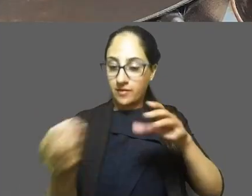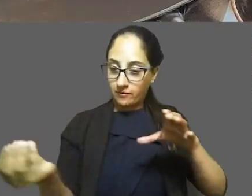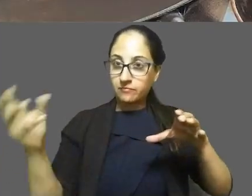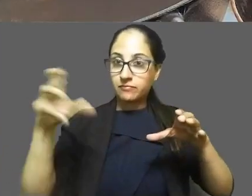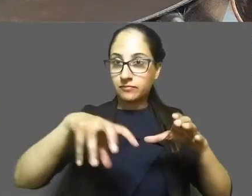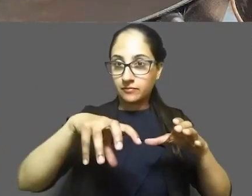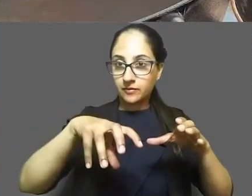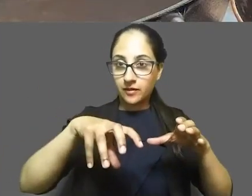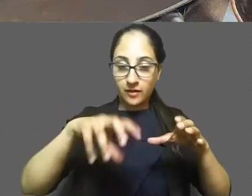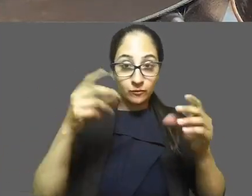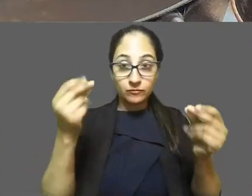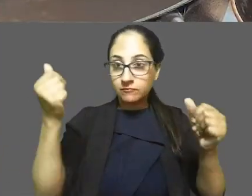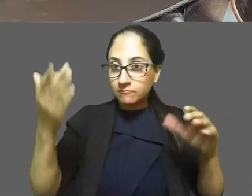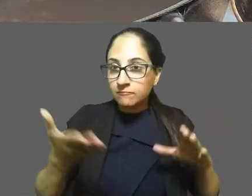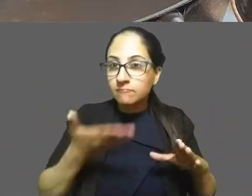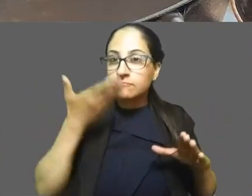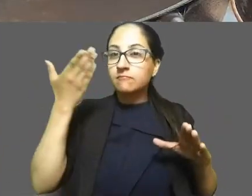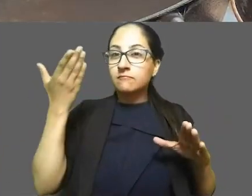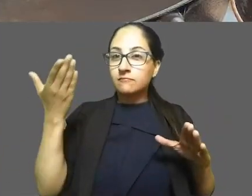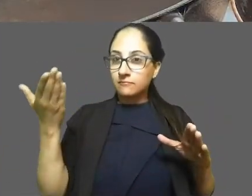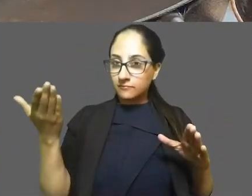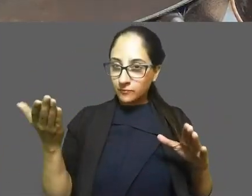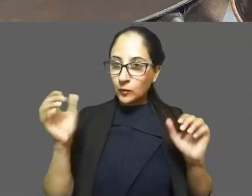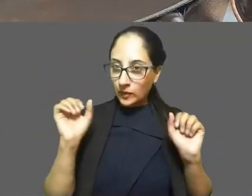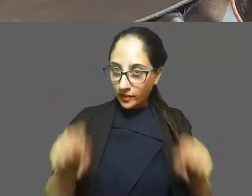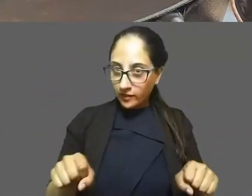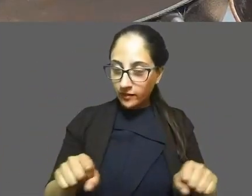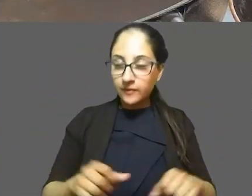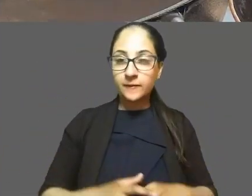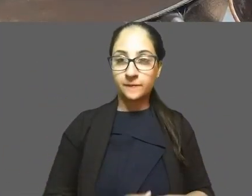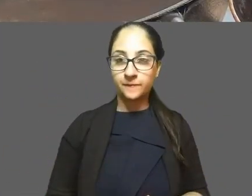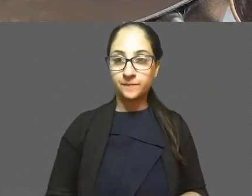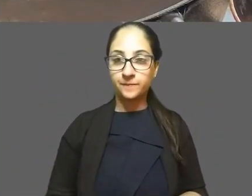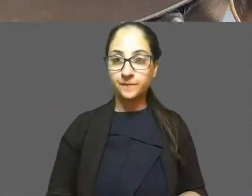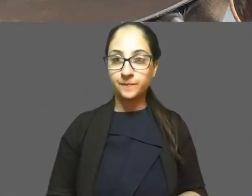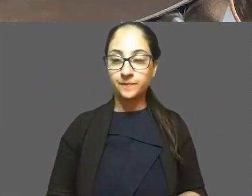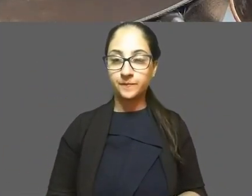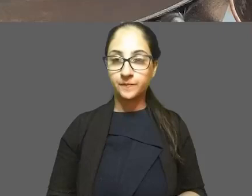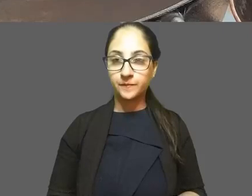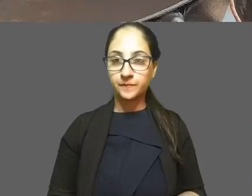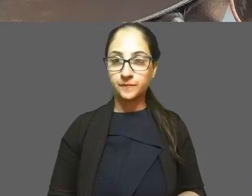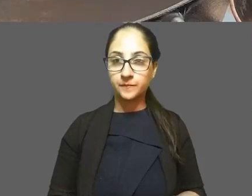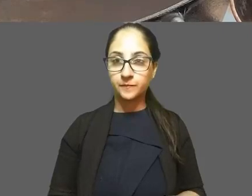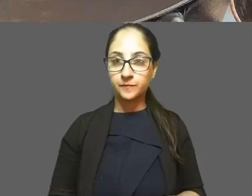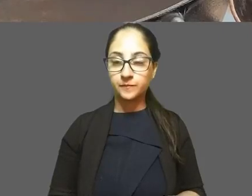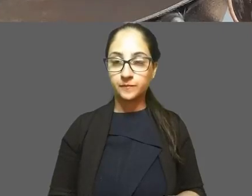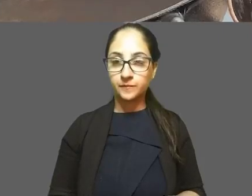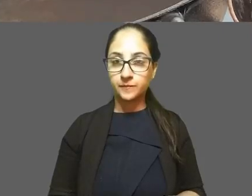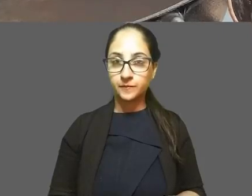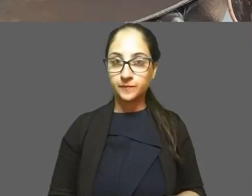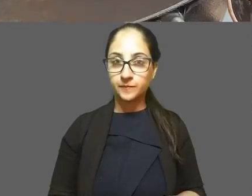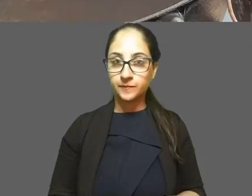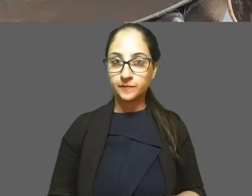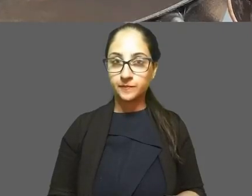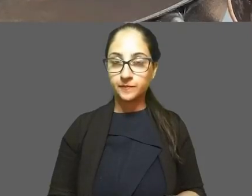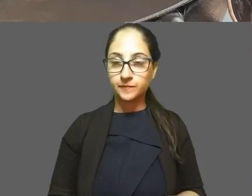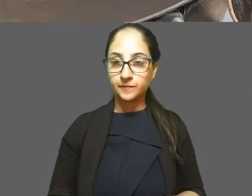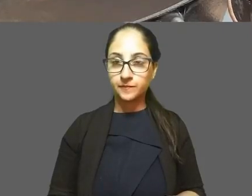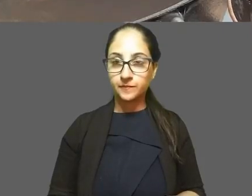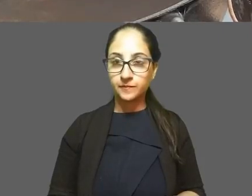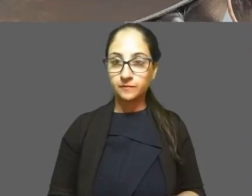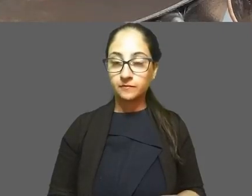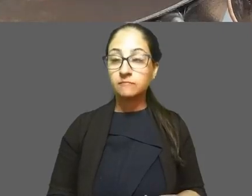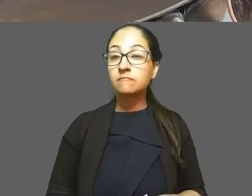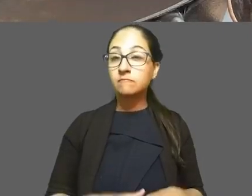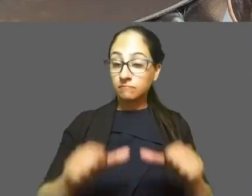want to cook that for 1 to 2 minutes if you're using whole spices until they roast off a little bit.